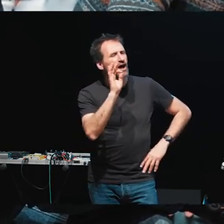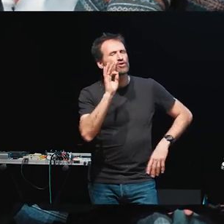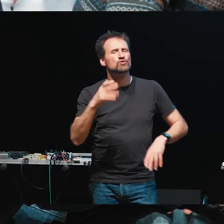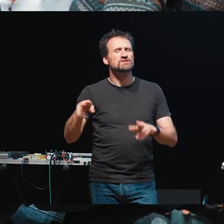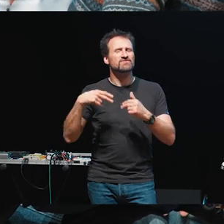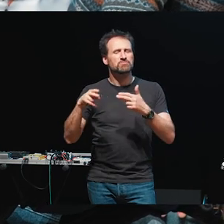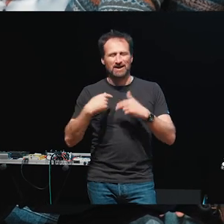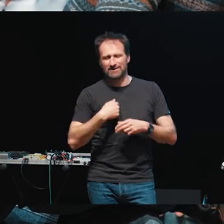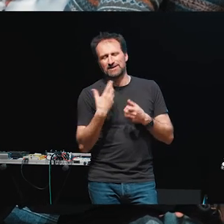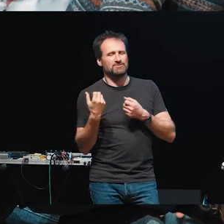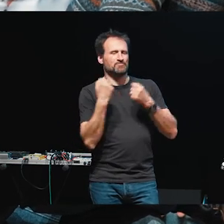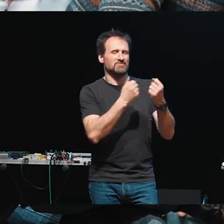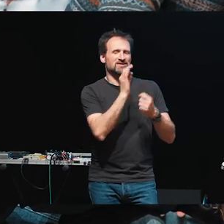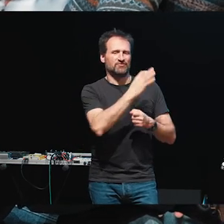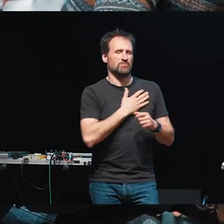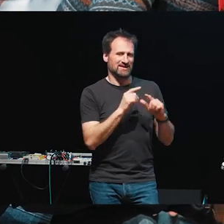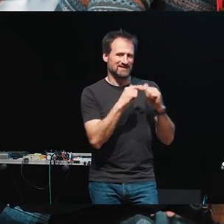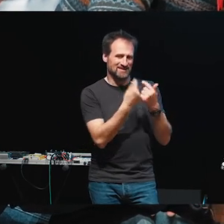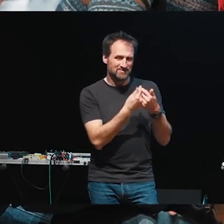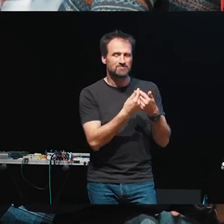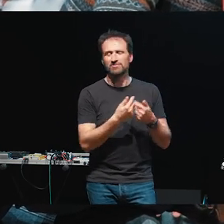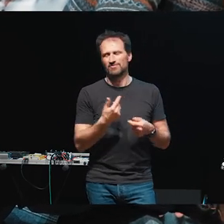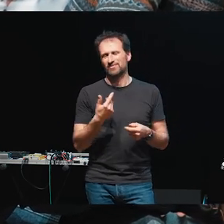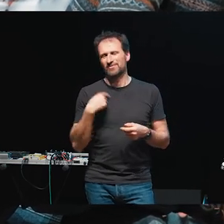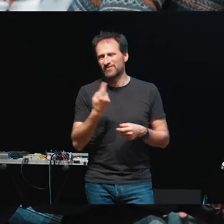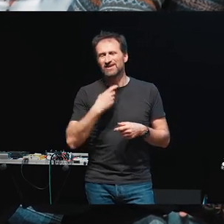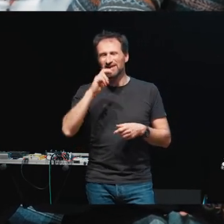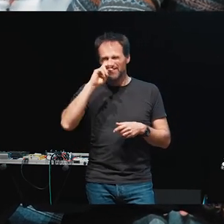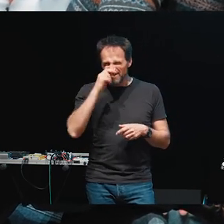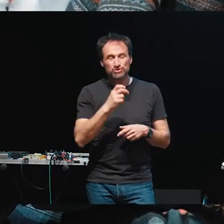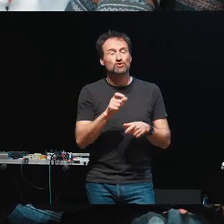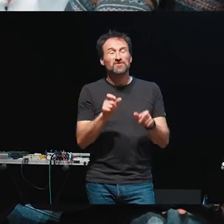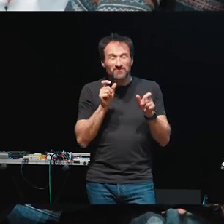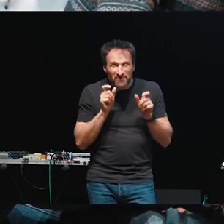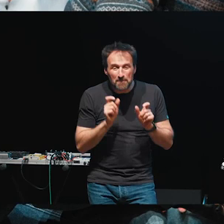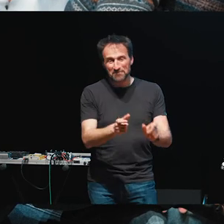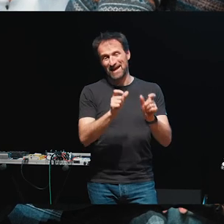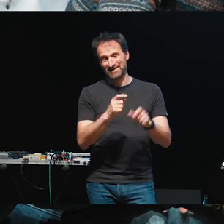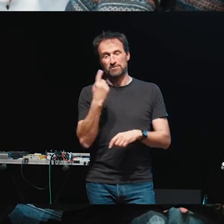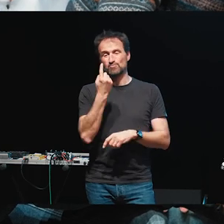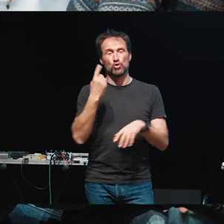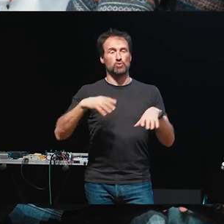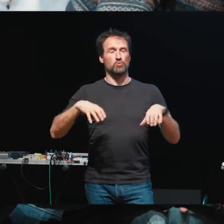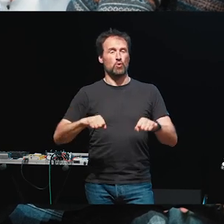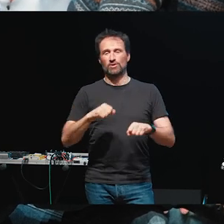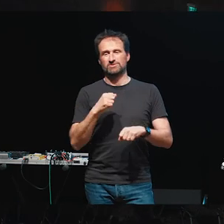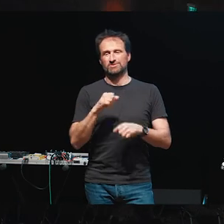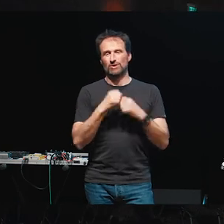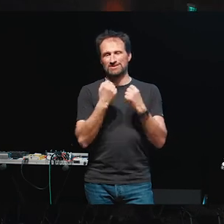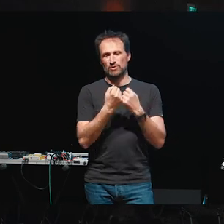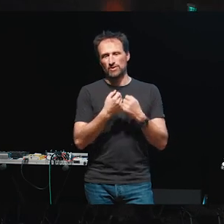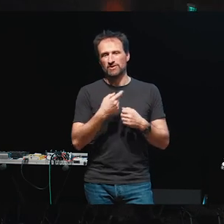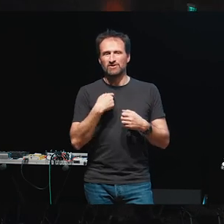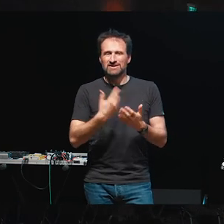my team about, you know, hey, like we try to prevent this monopoly situation by creating these things and doing this in public,